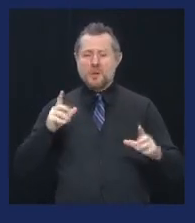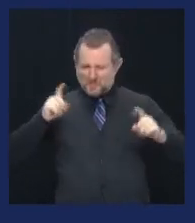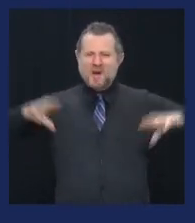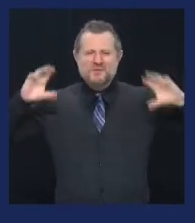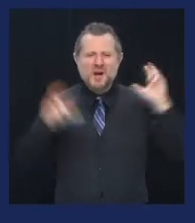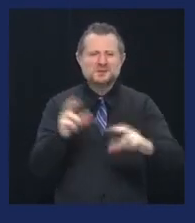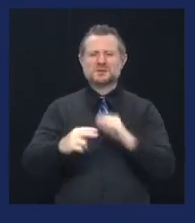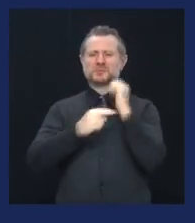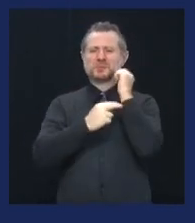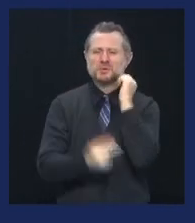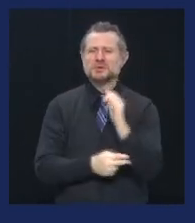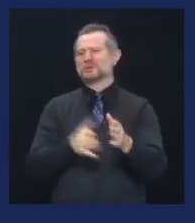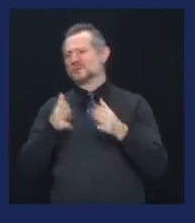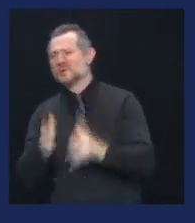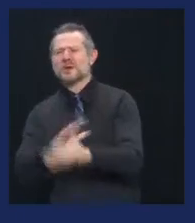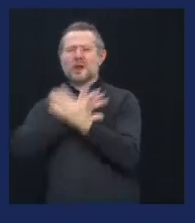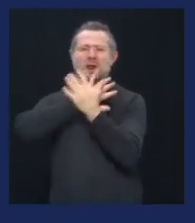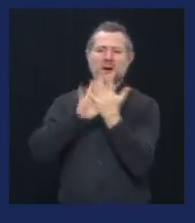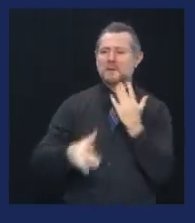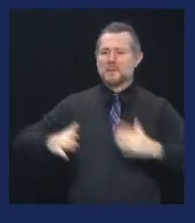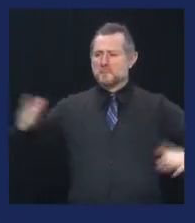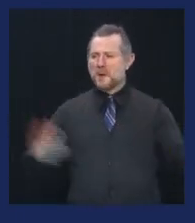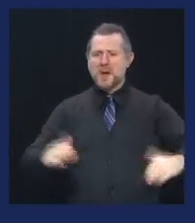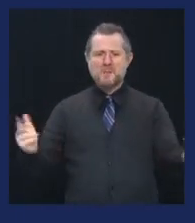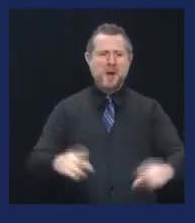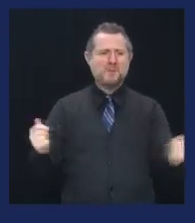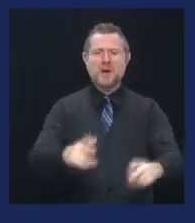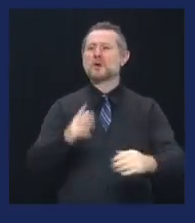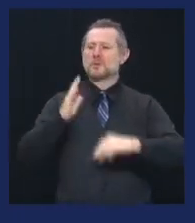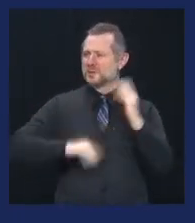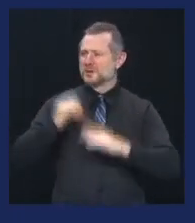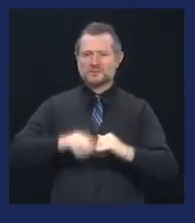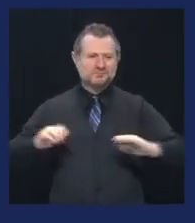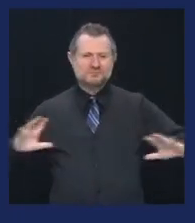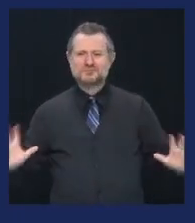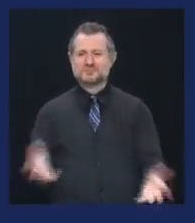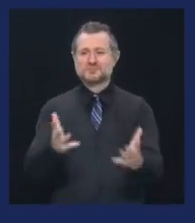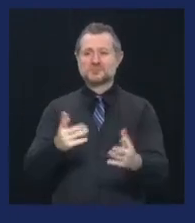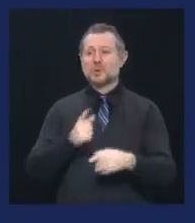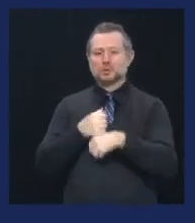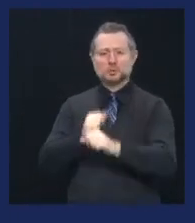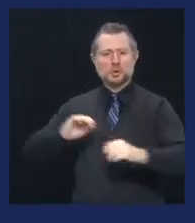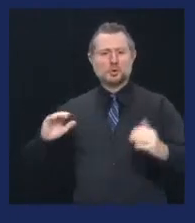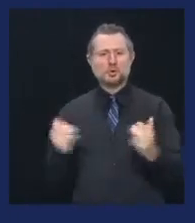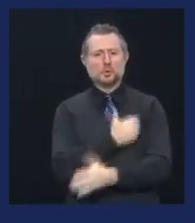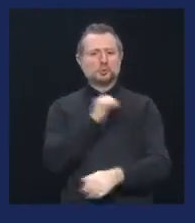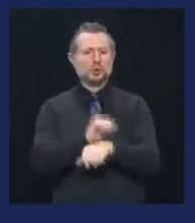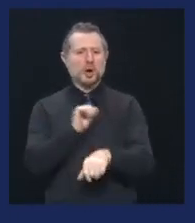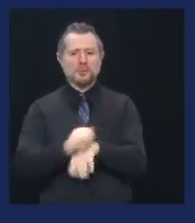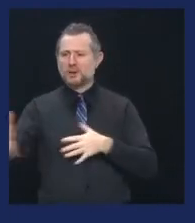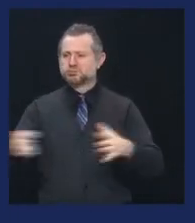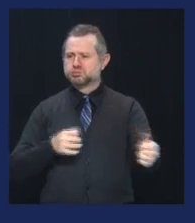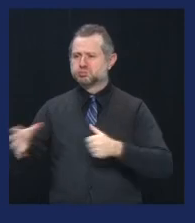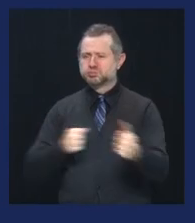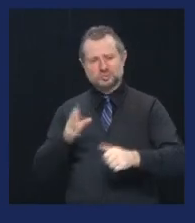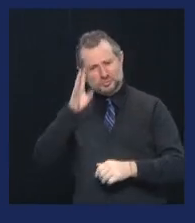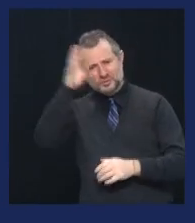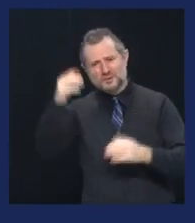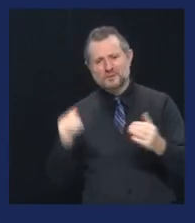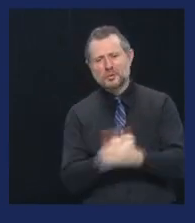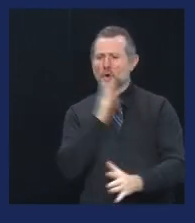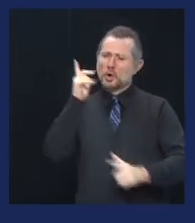put people back to work. And we will create jobs of the future with the largest green energy plan in